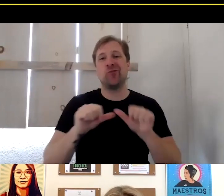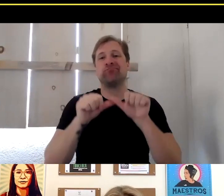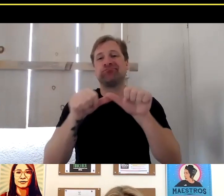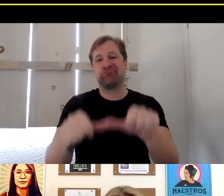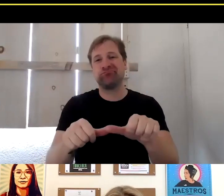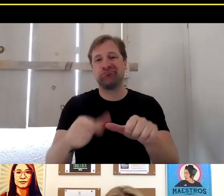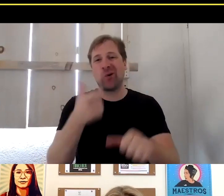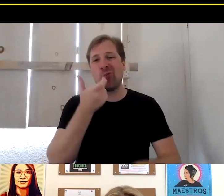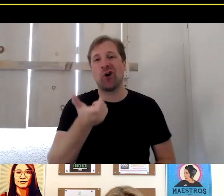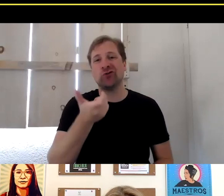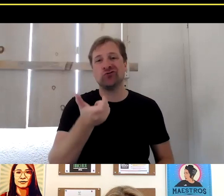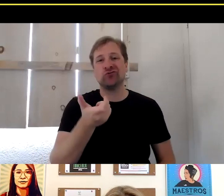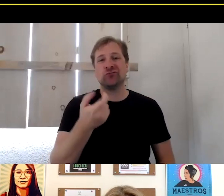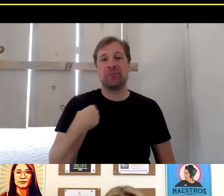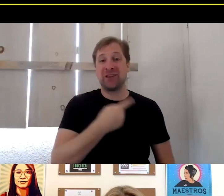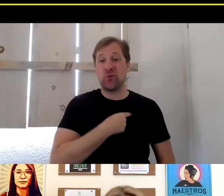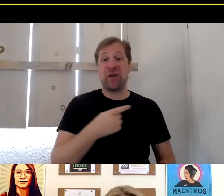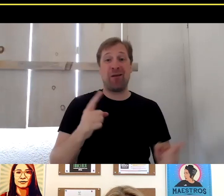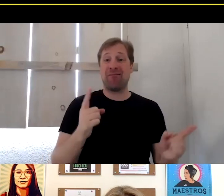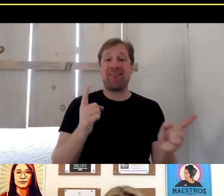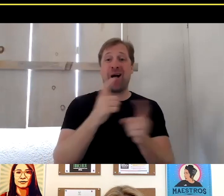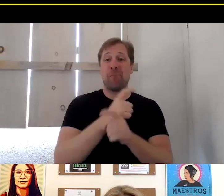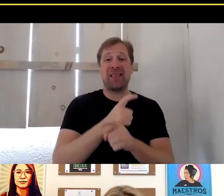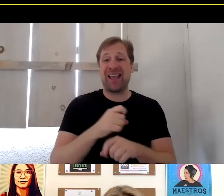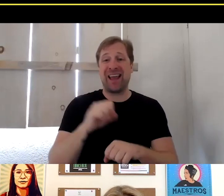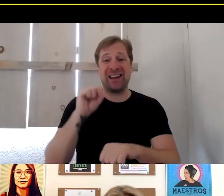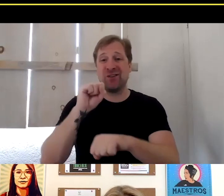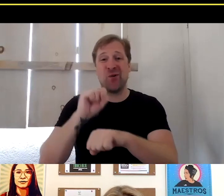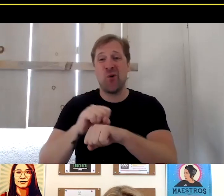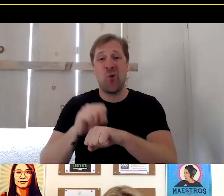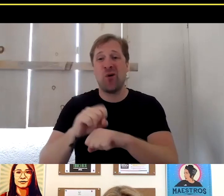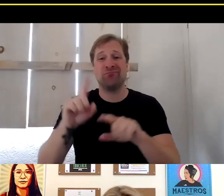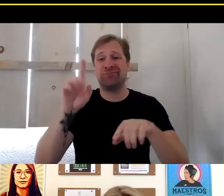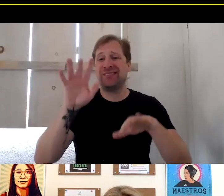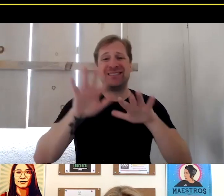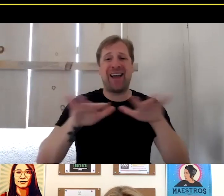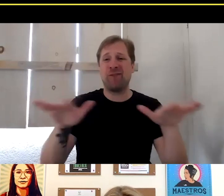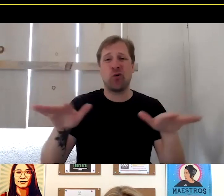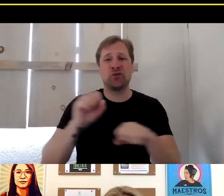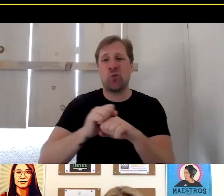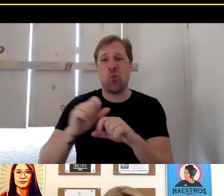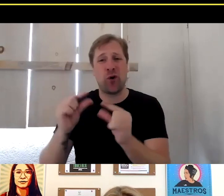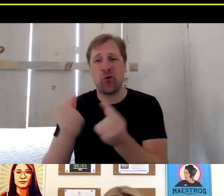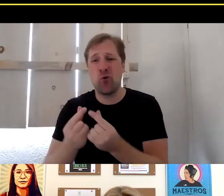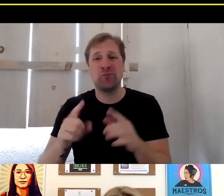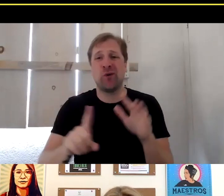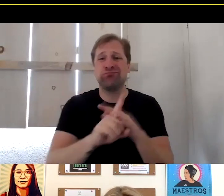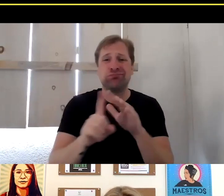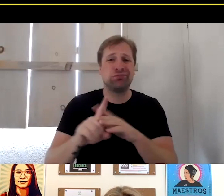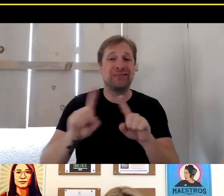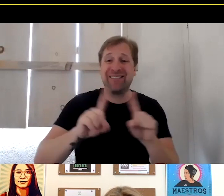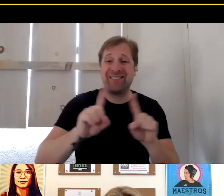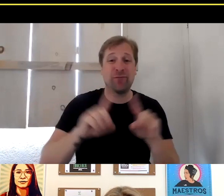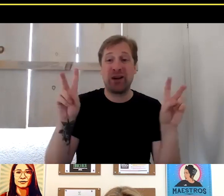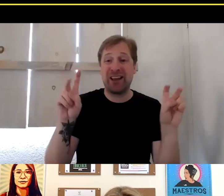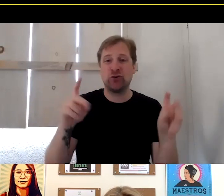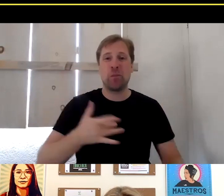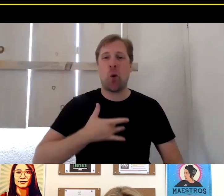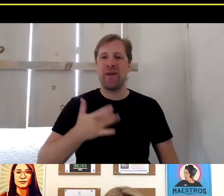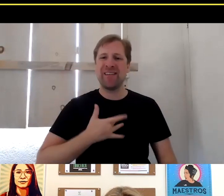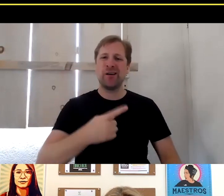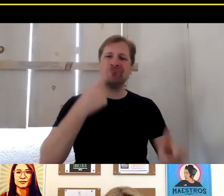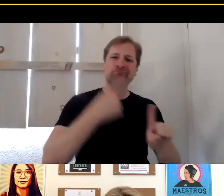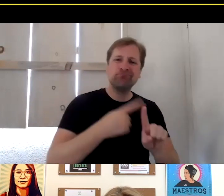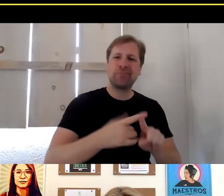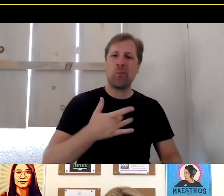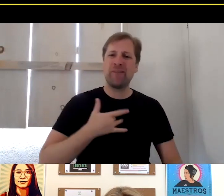us because we have a complicated workforce, as you could see, with a lot of different issues, but we feel good about what